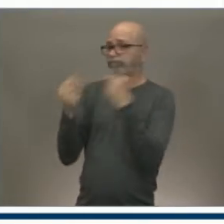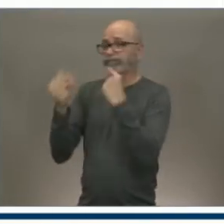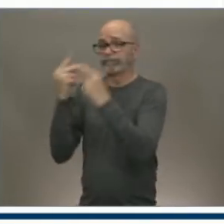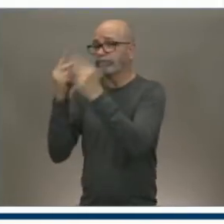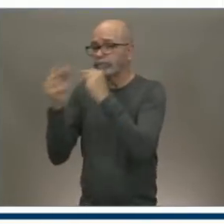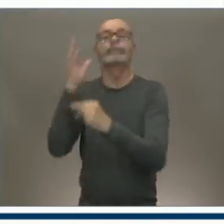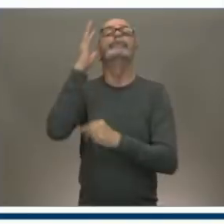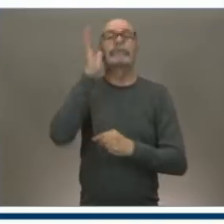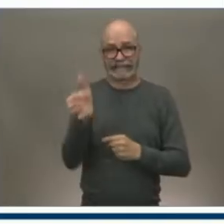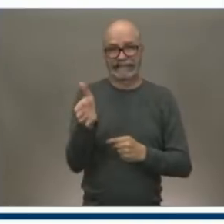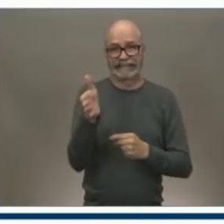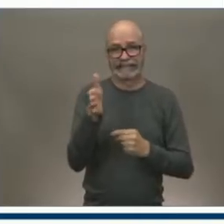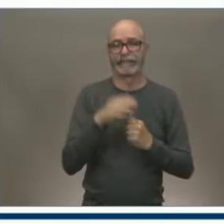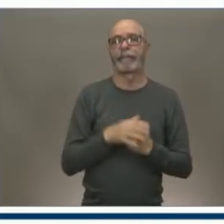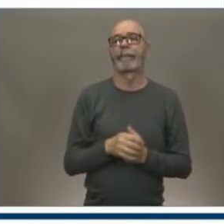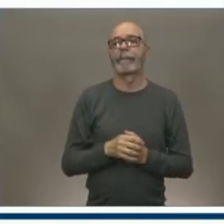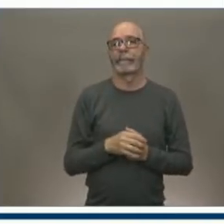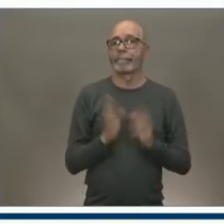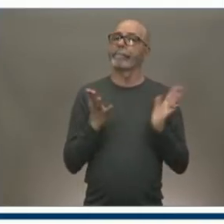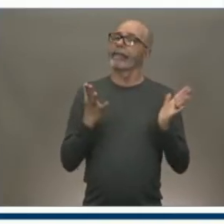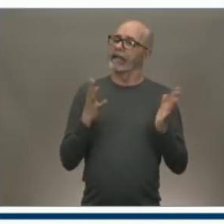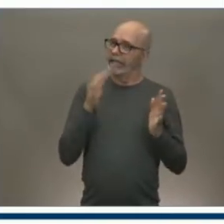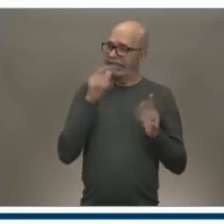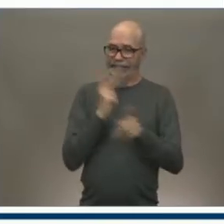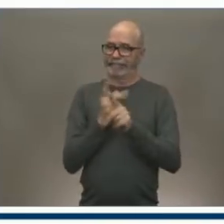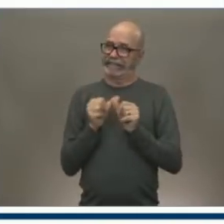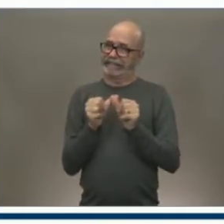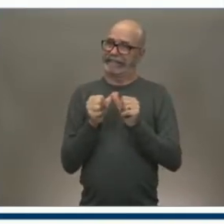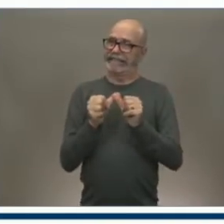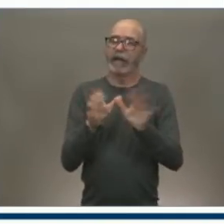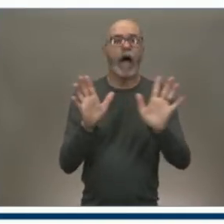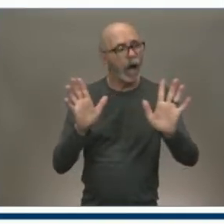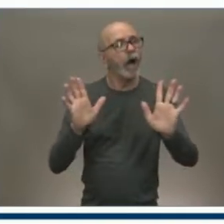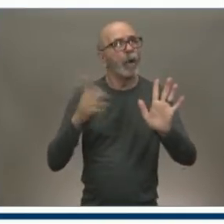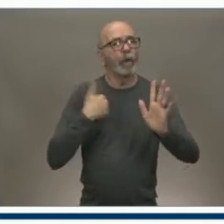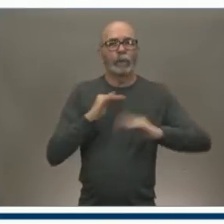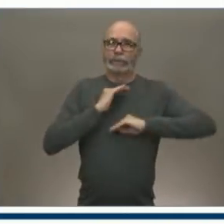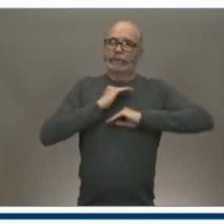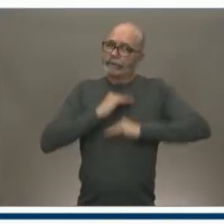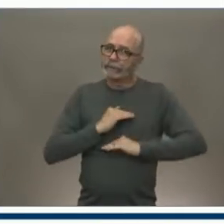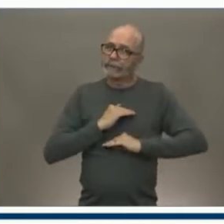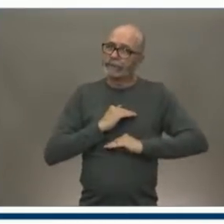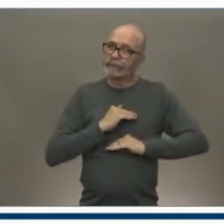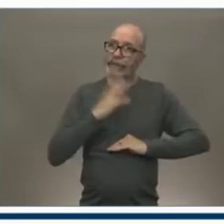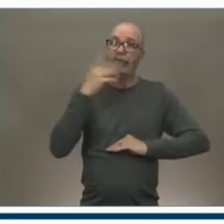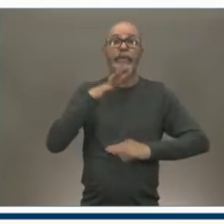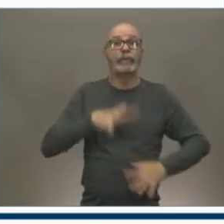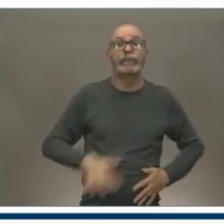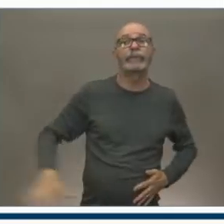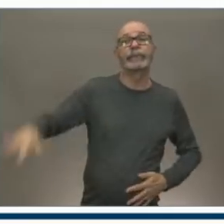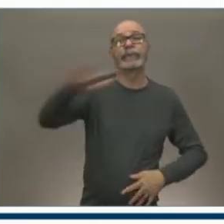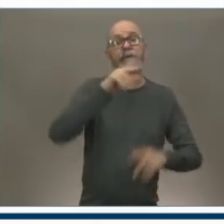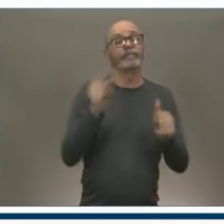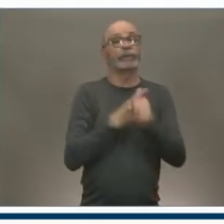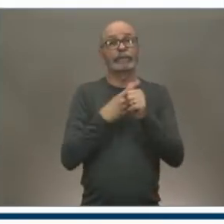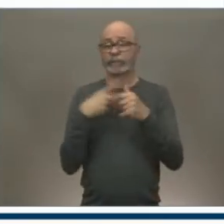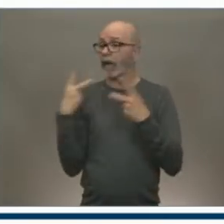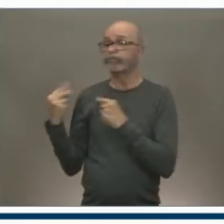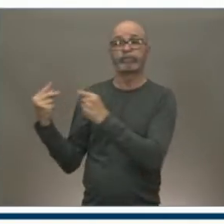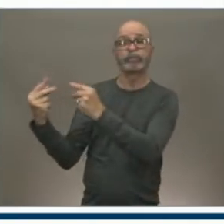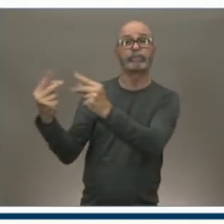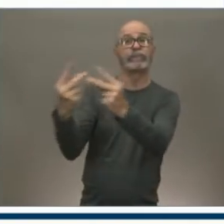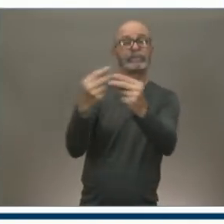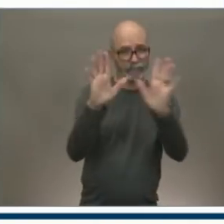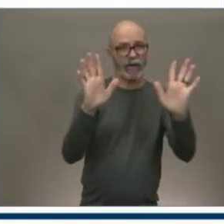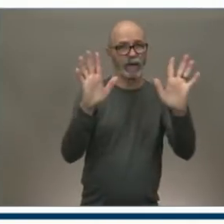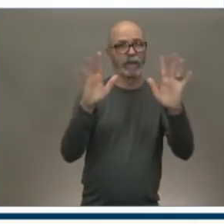start to climb at a more regular basis. But I'm really pleased to say that every Nova Scotian that has received a first shot will get their second dose.